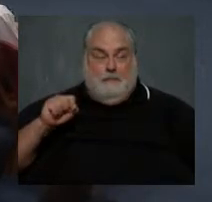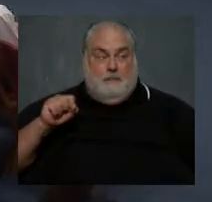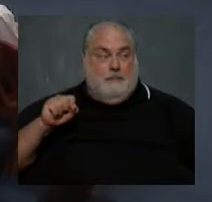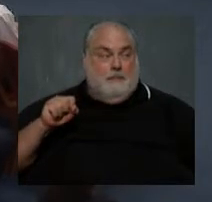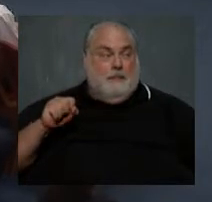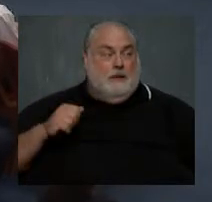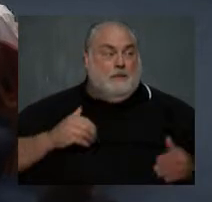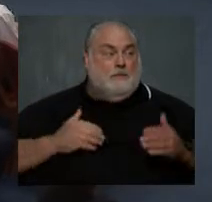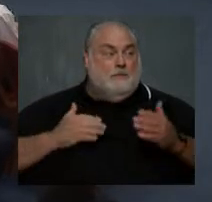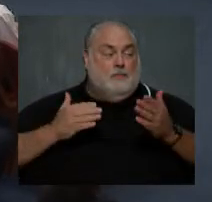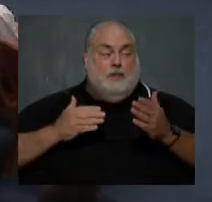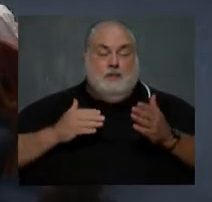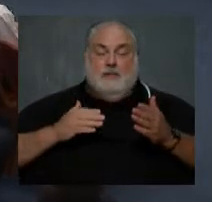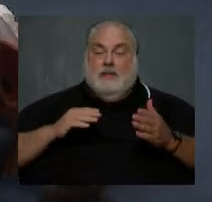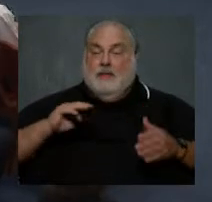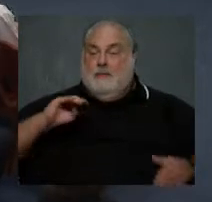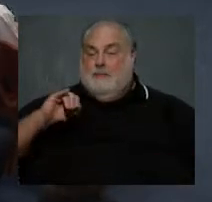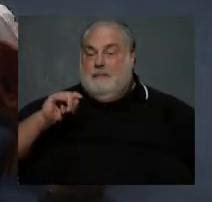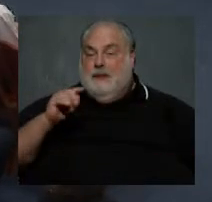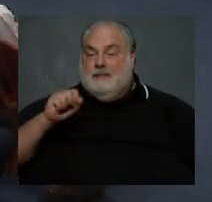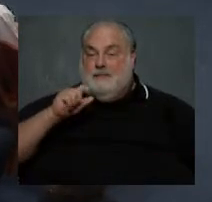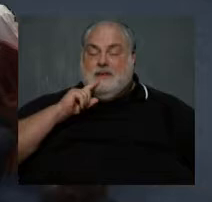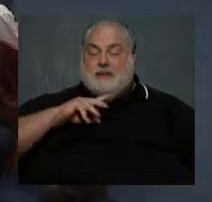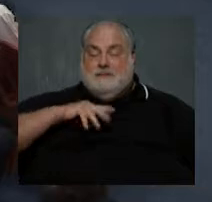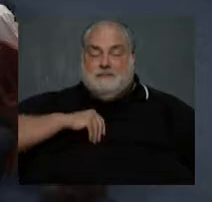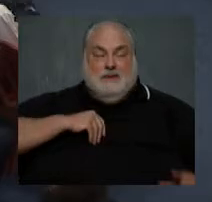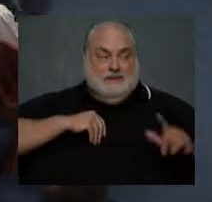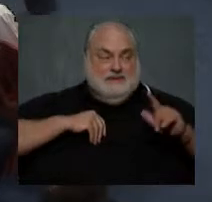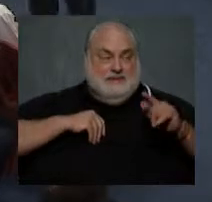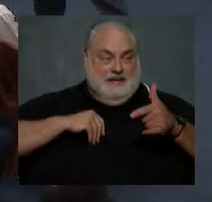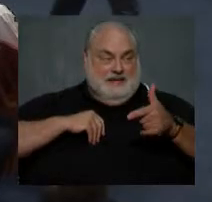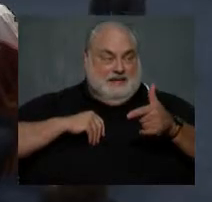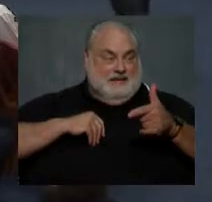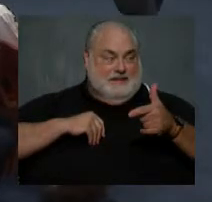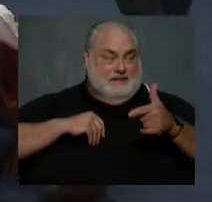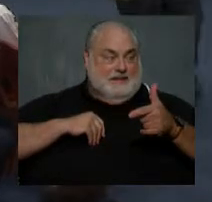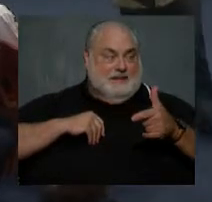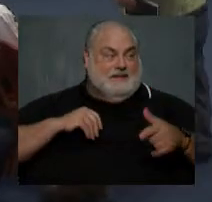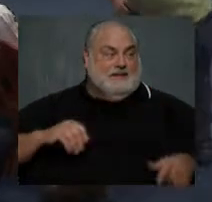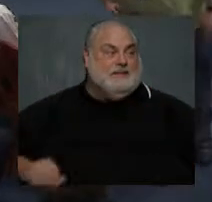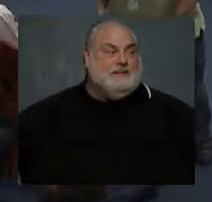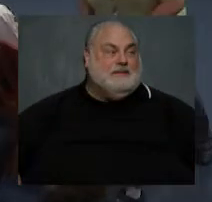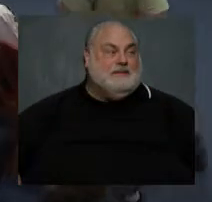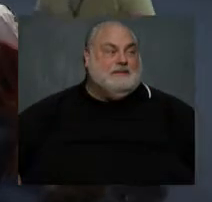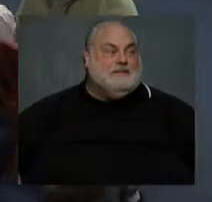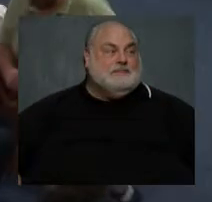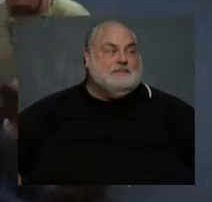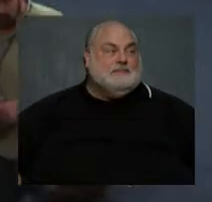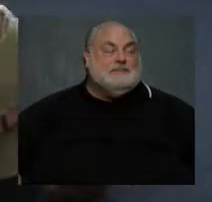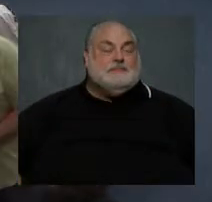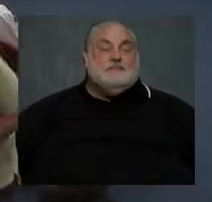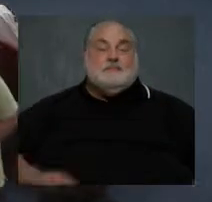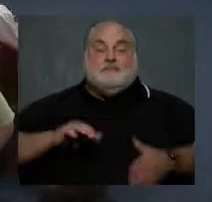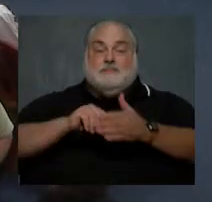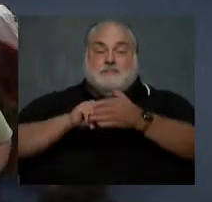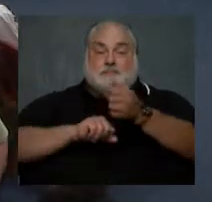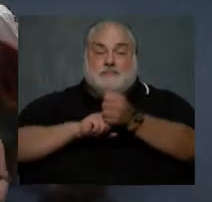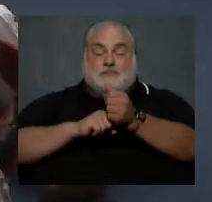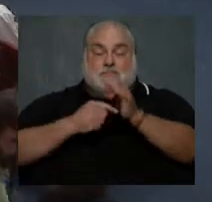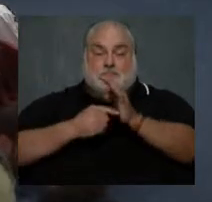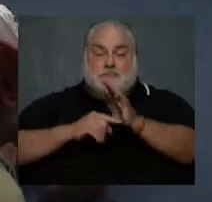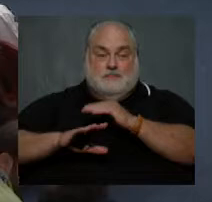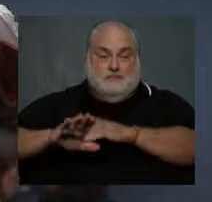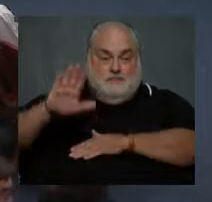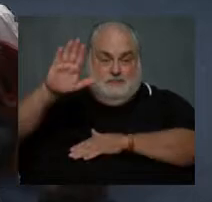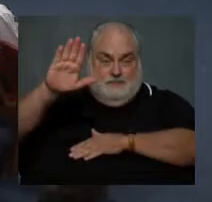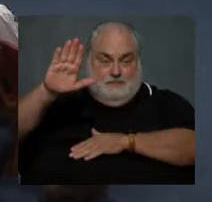Mr. Chairman, I move the minutes be approved. I second. We have a motion to approve the minutes, and it's been seconded. Those approve, raise your